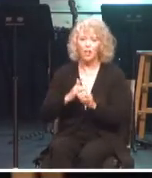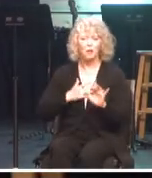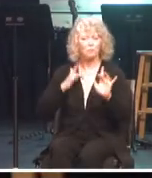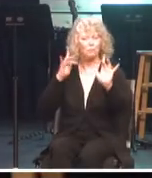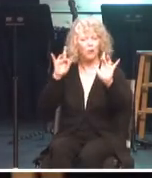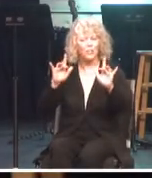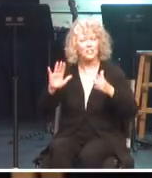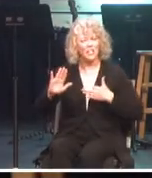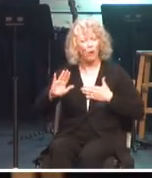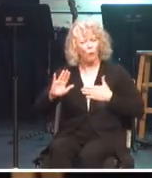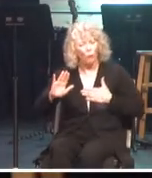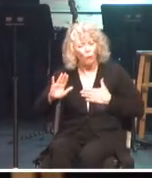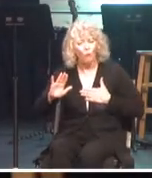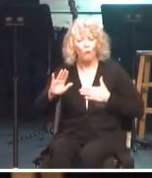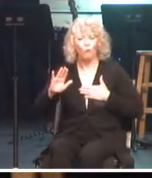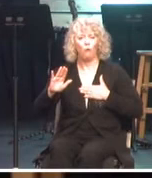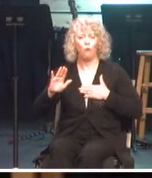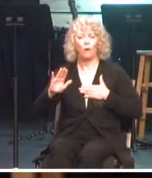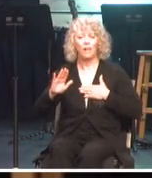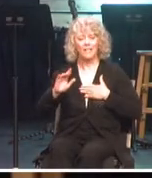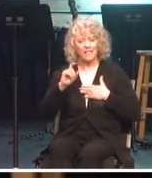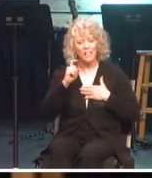actually grows your hatred for sin.